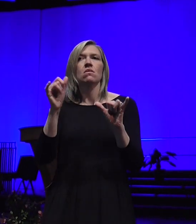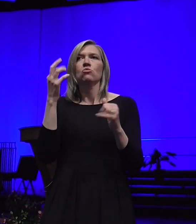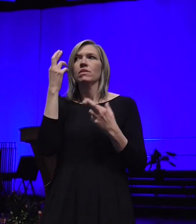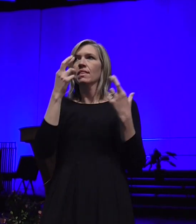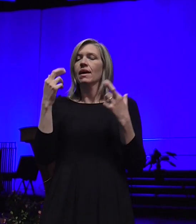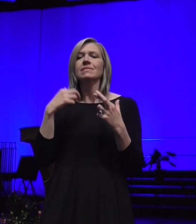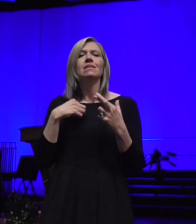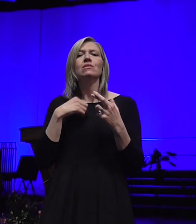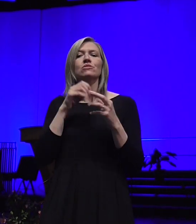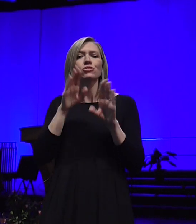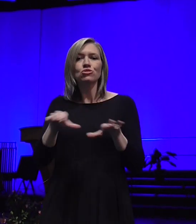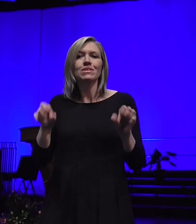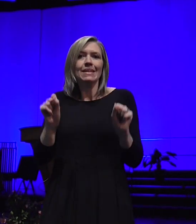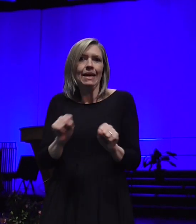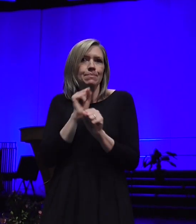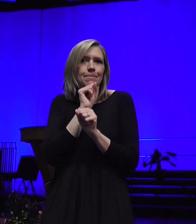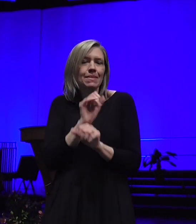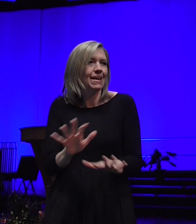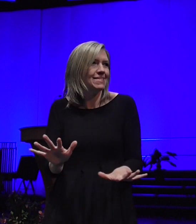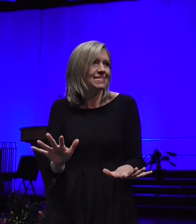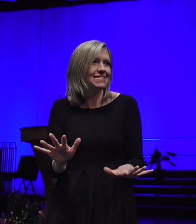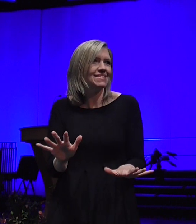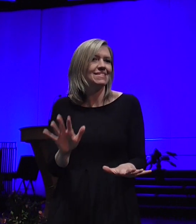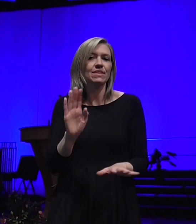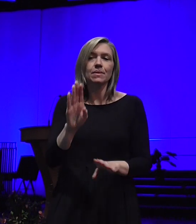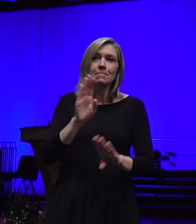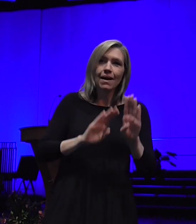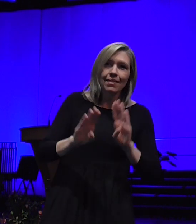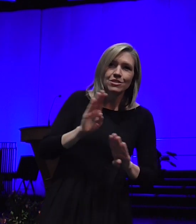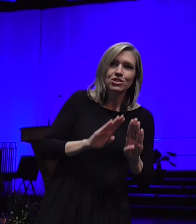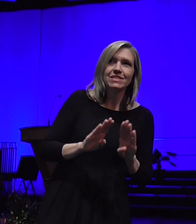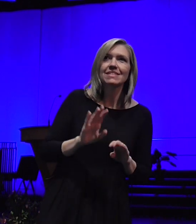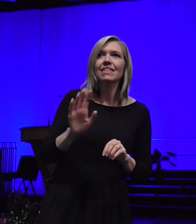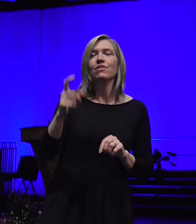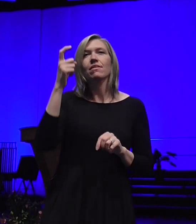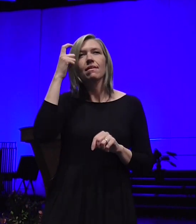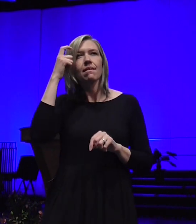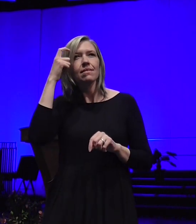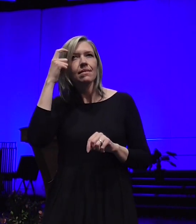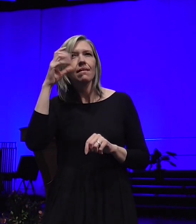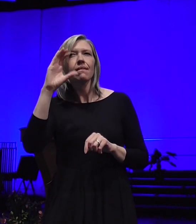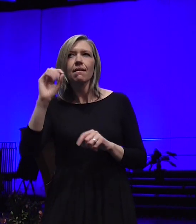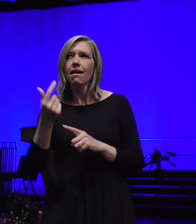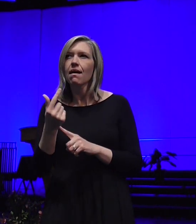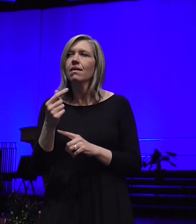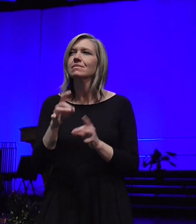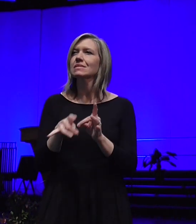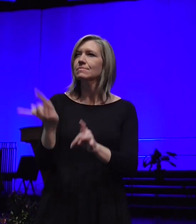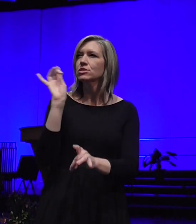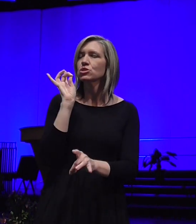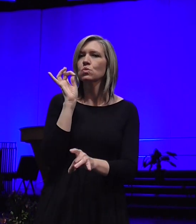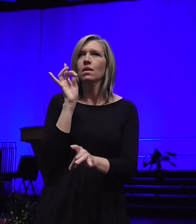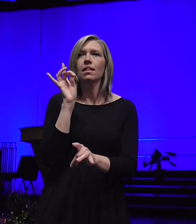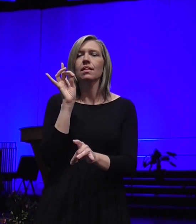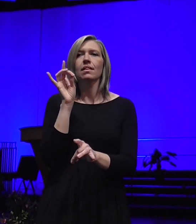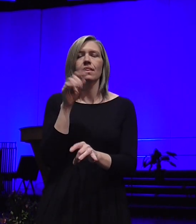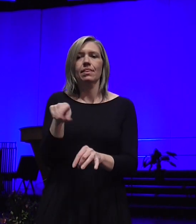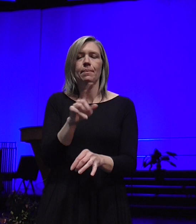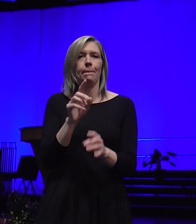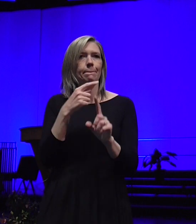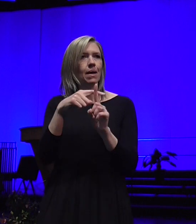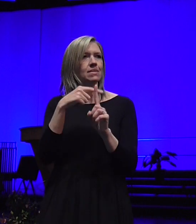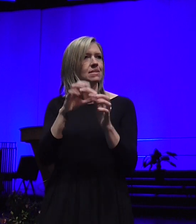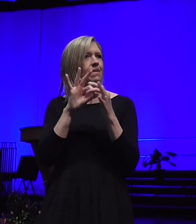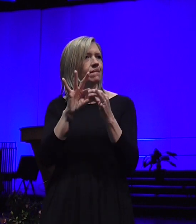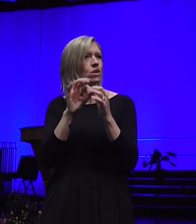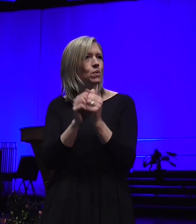blessed our children can be, biologically, cognitively, and spiritually, through positive